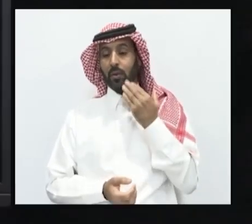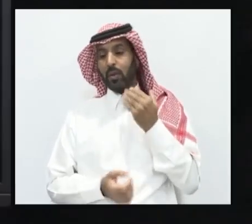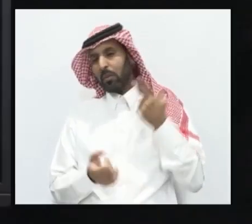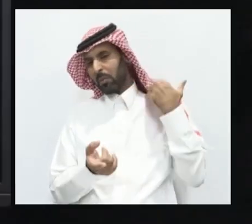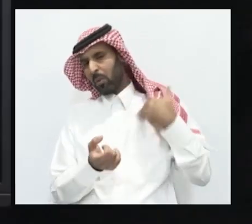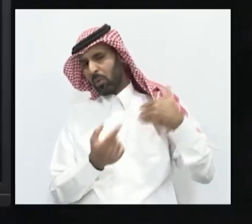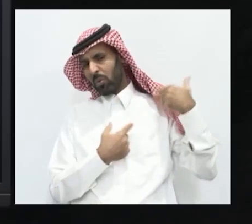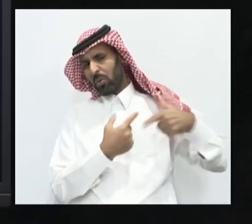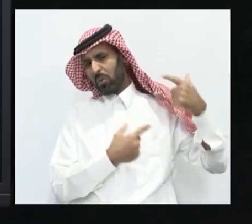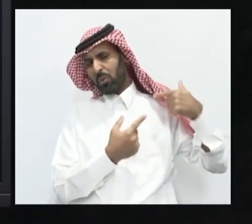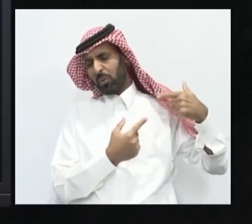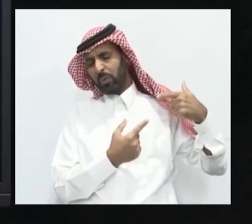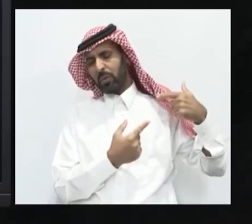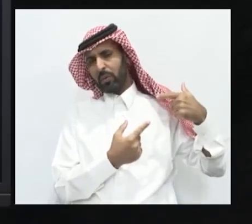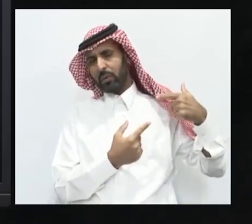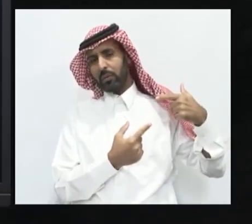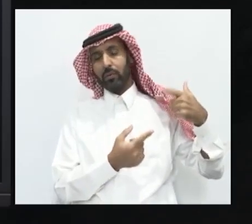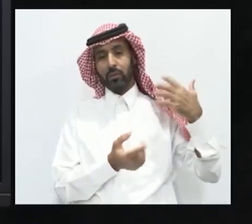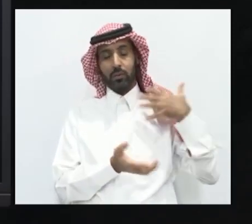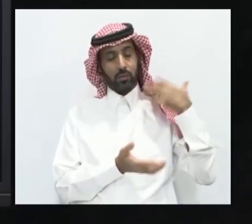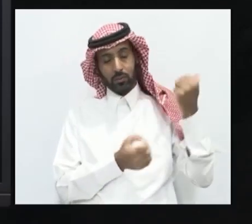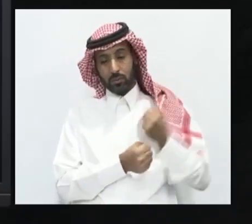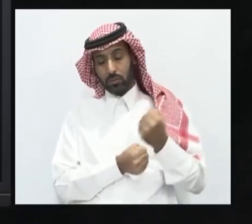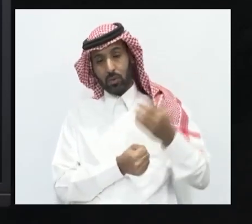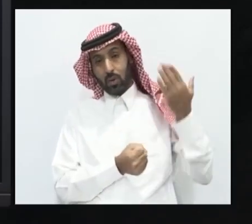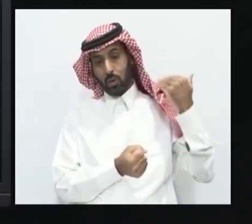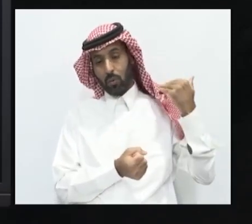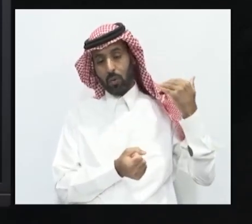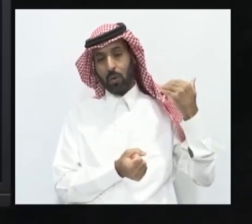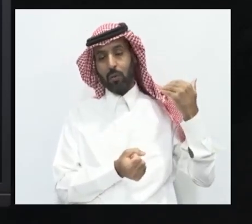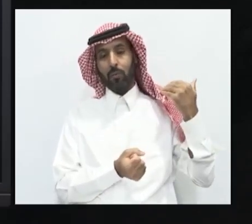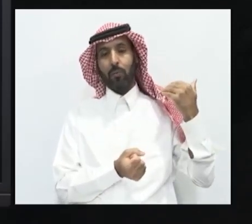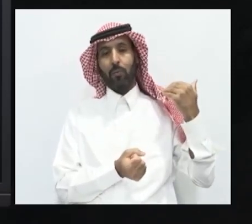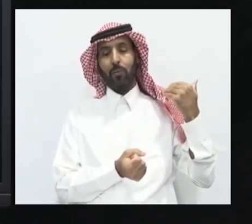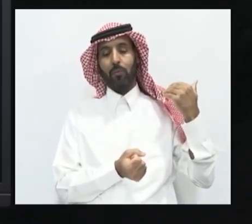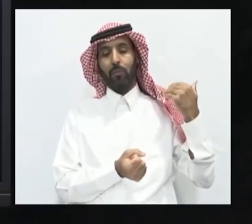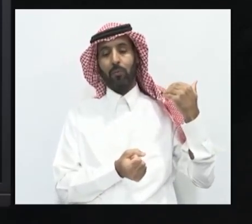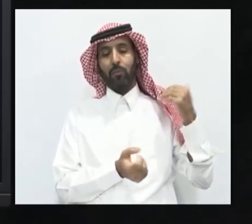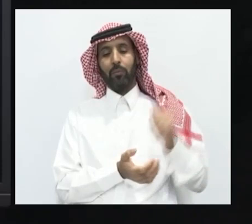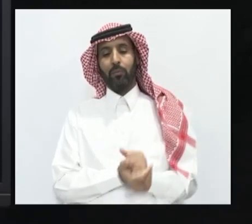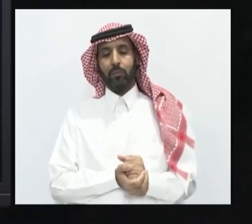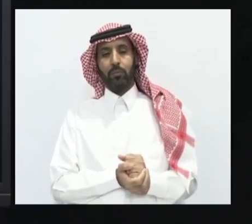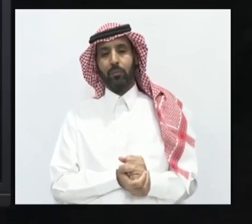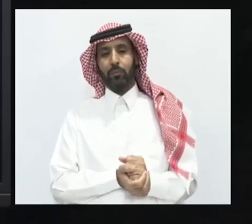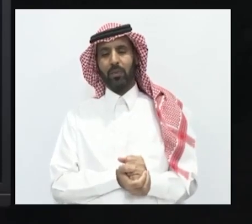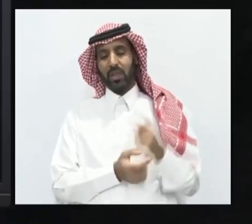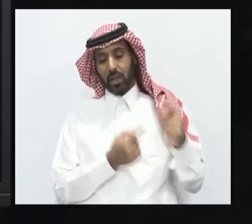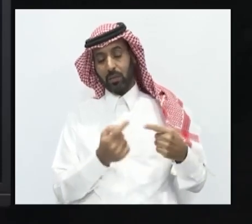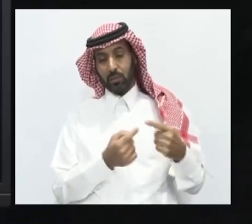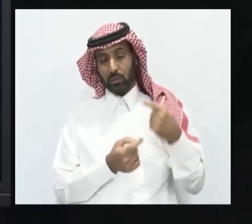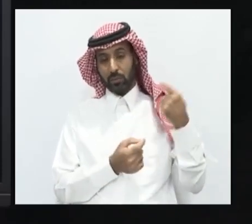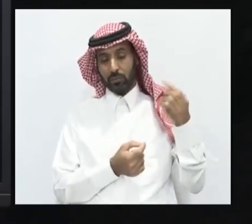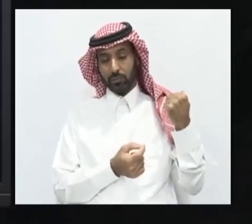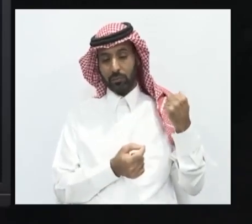habits, which means action, which means things that you did in the past. So you use used to plus the verb